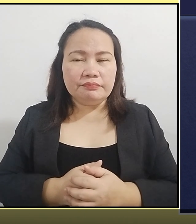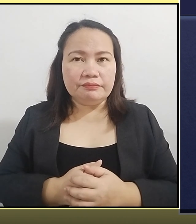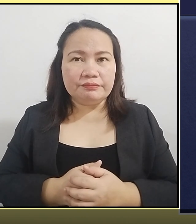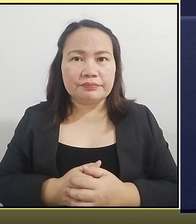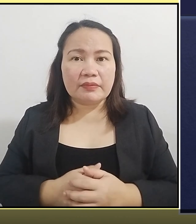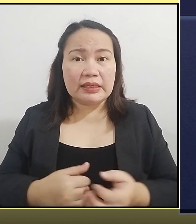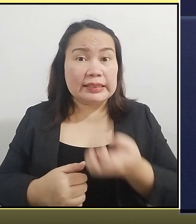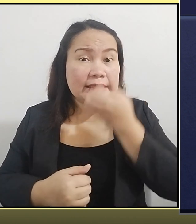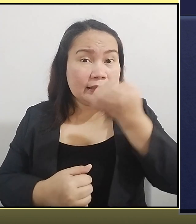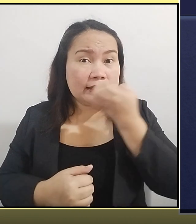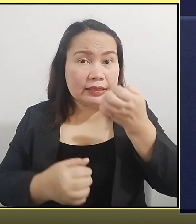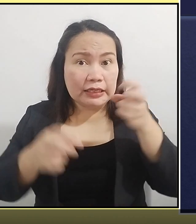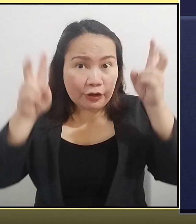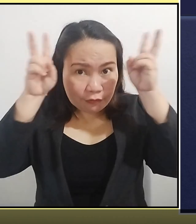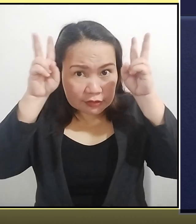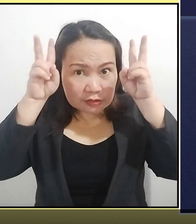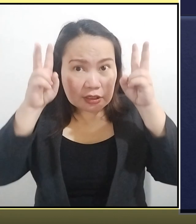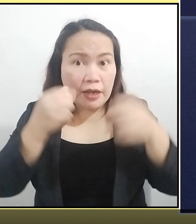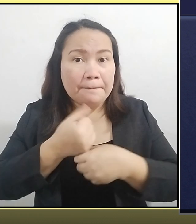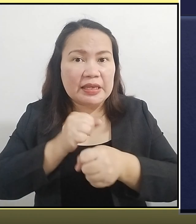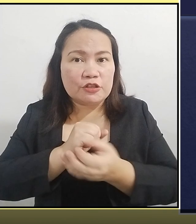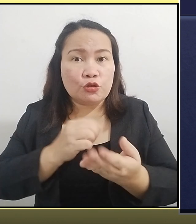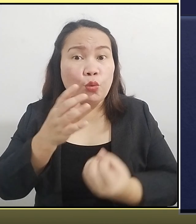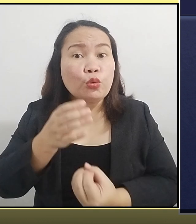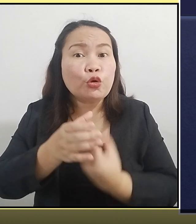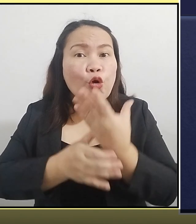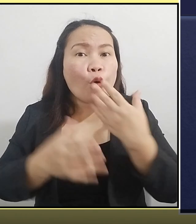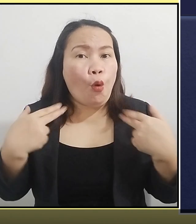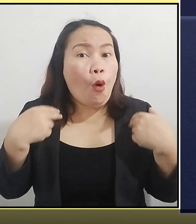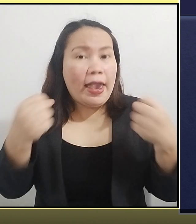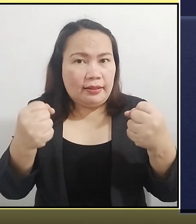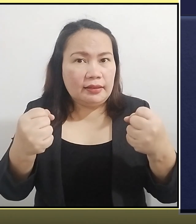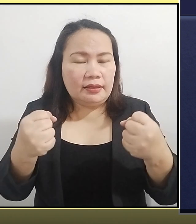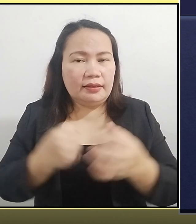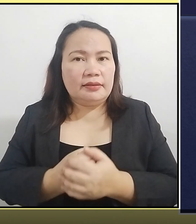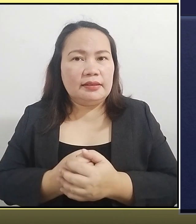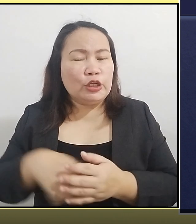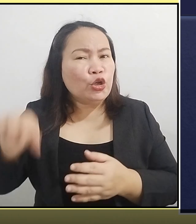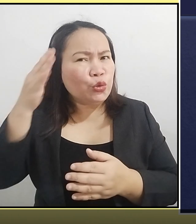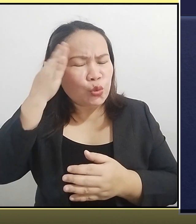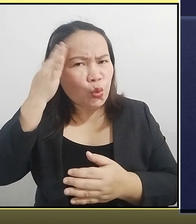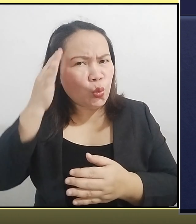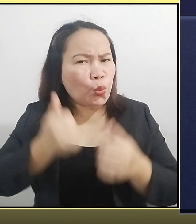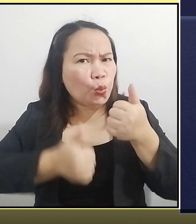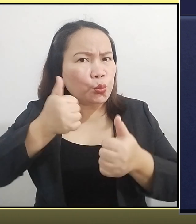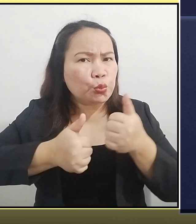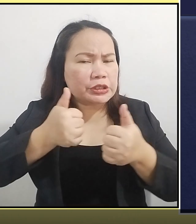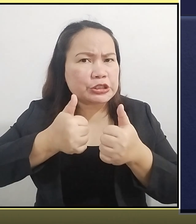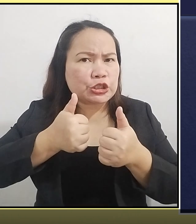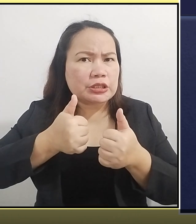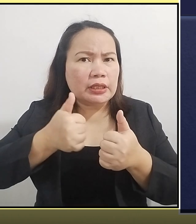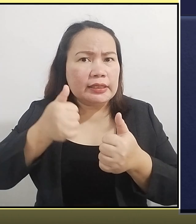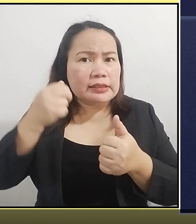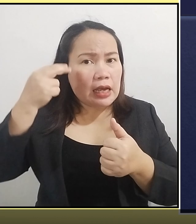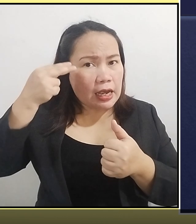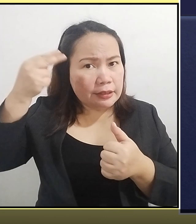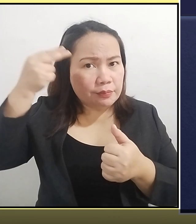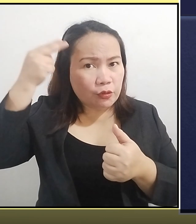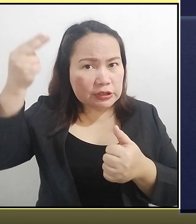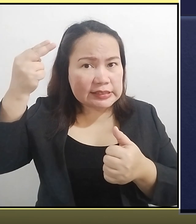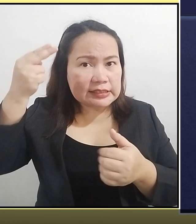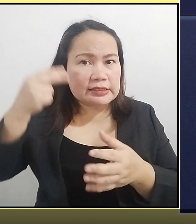eating vegetables makes you grow healthy. So, identify muna natin alin dito ang hypothesis